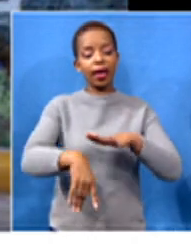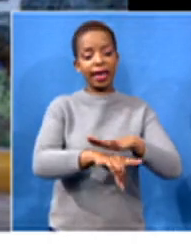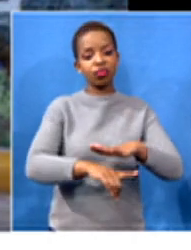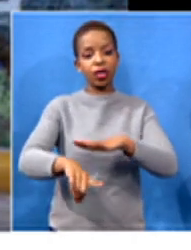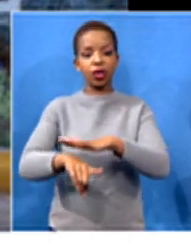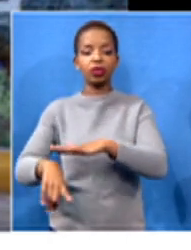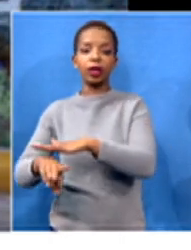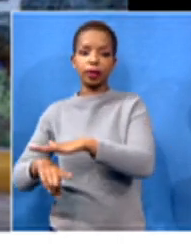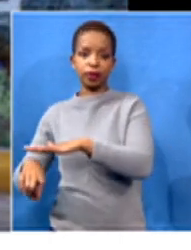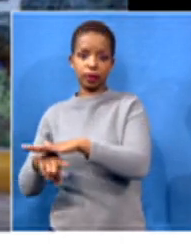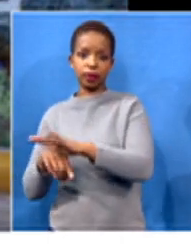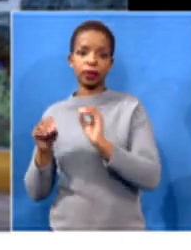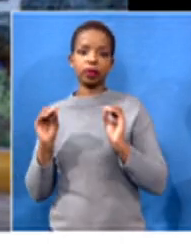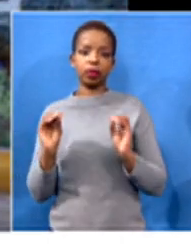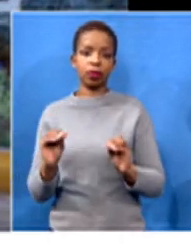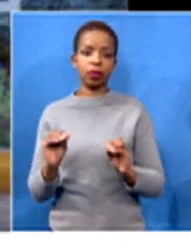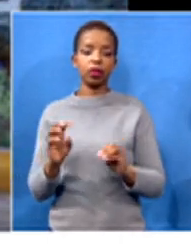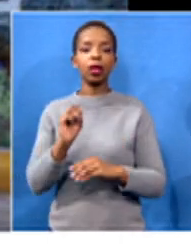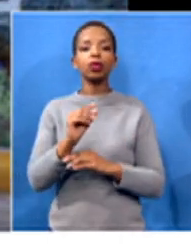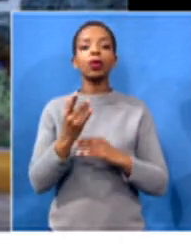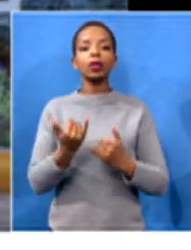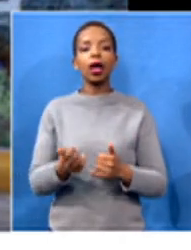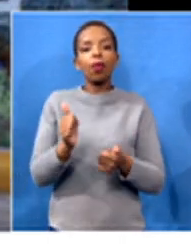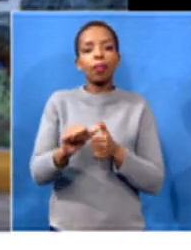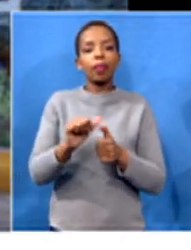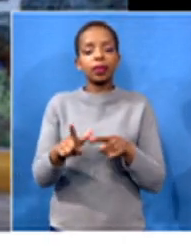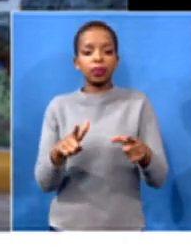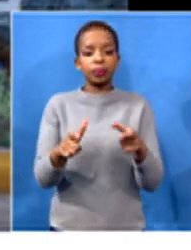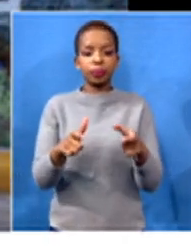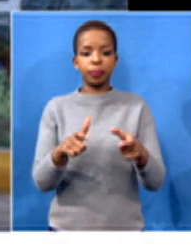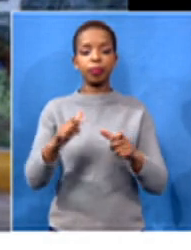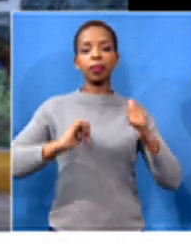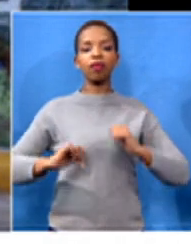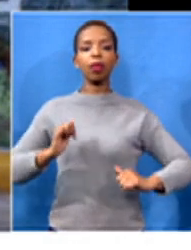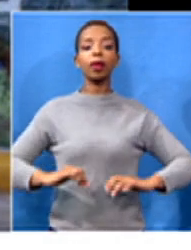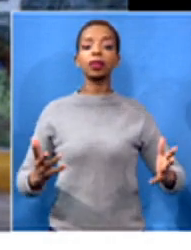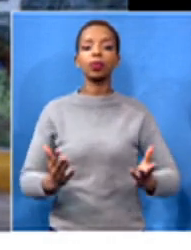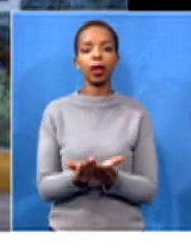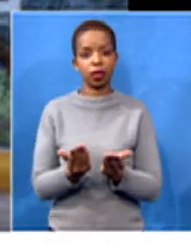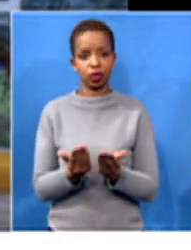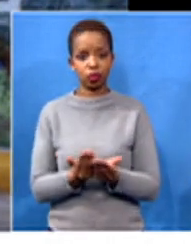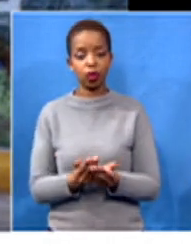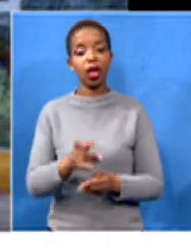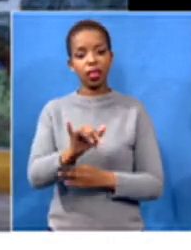a better capability to monitor performance in schools as well, and we should leverage that.